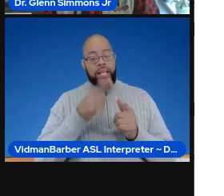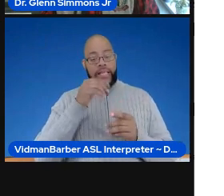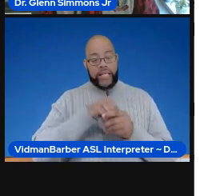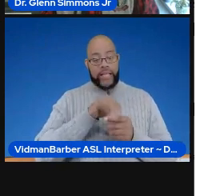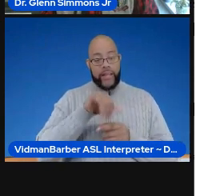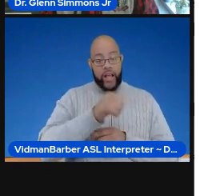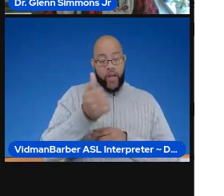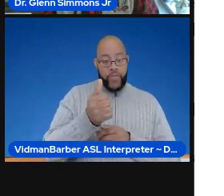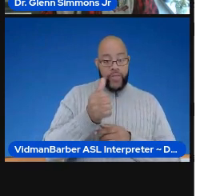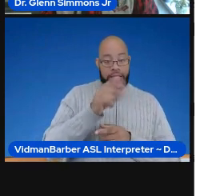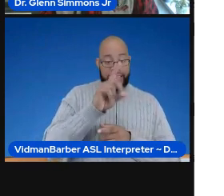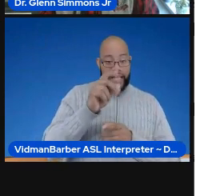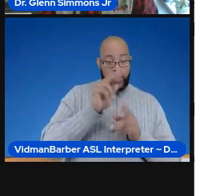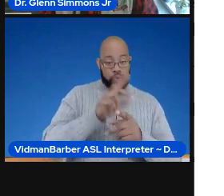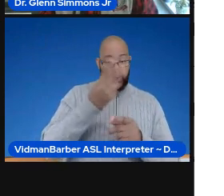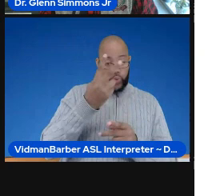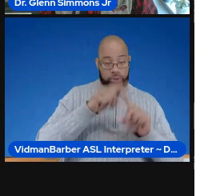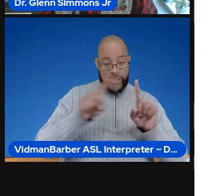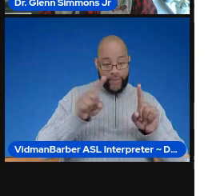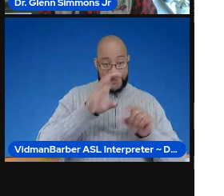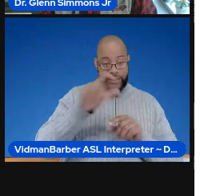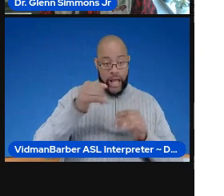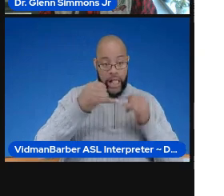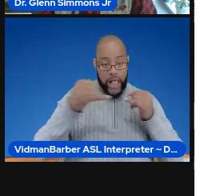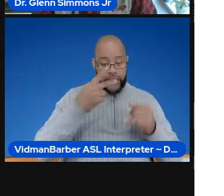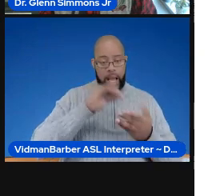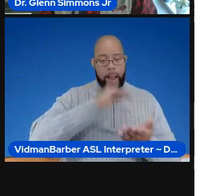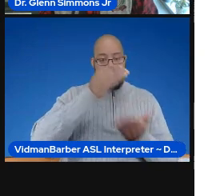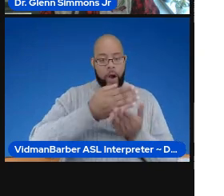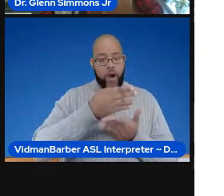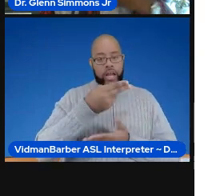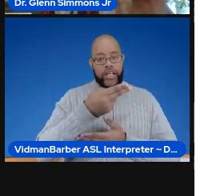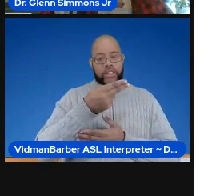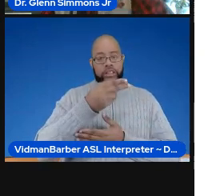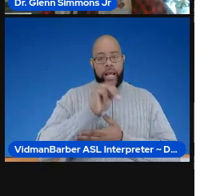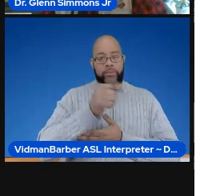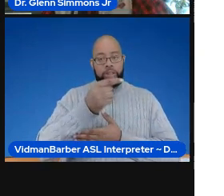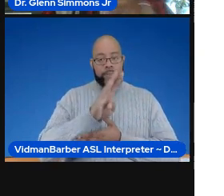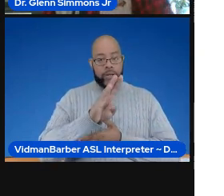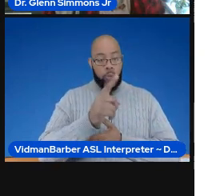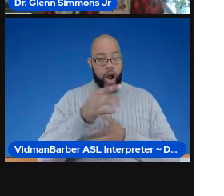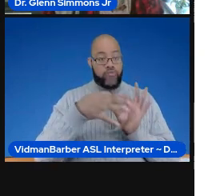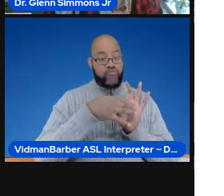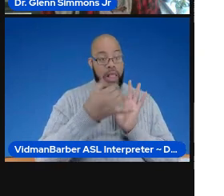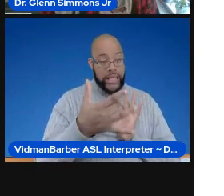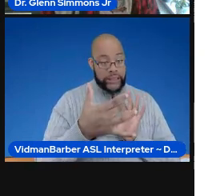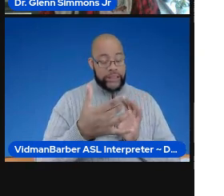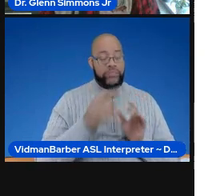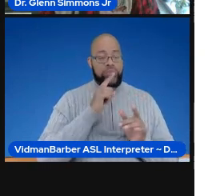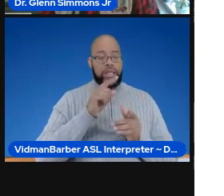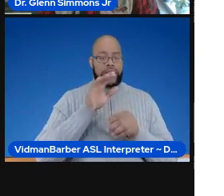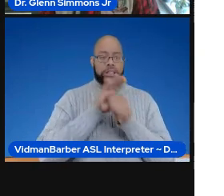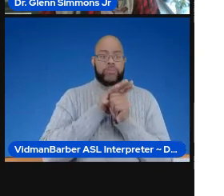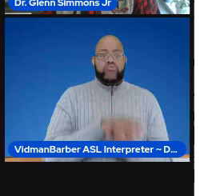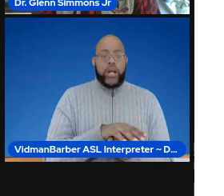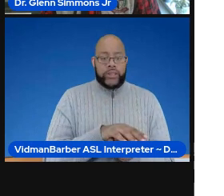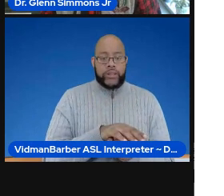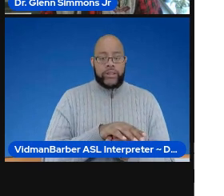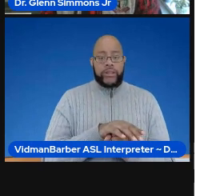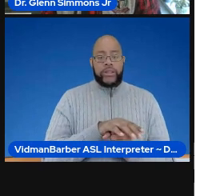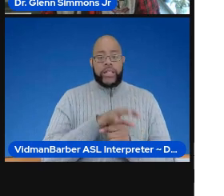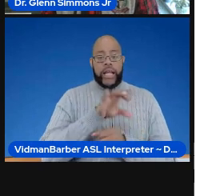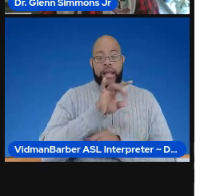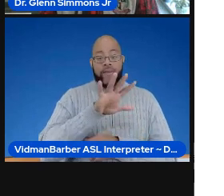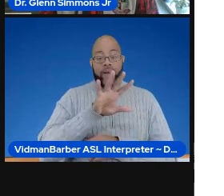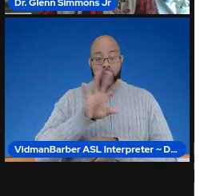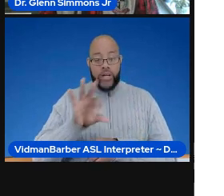data here, using two different cell lines, you can see that the amount of HMGB1 protein released is significantly suppressed, both in the A549